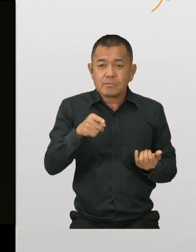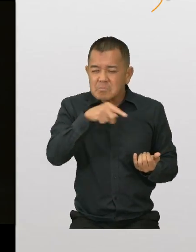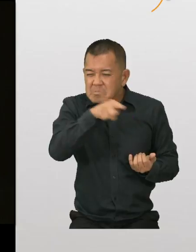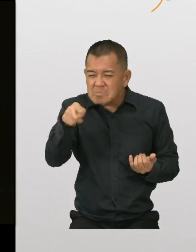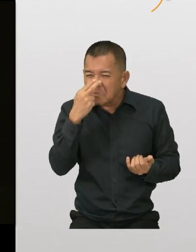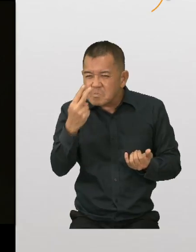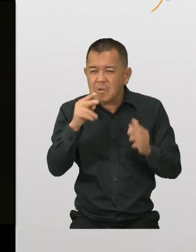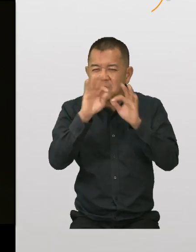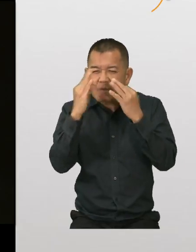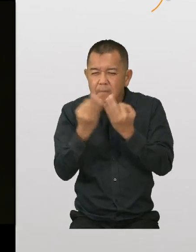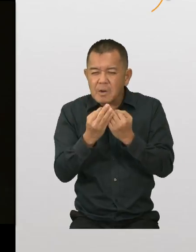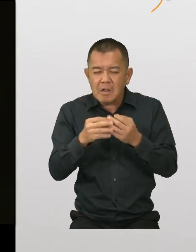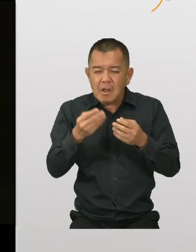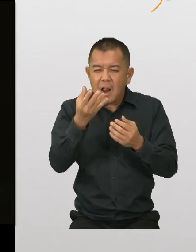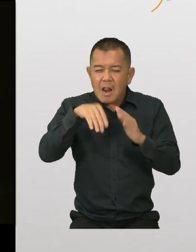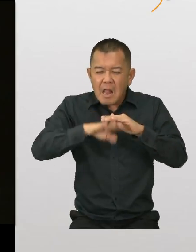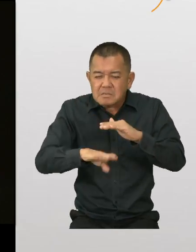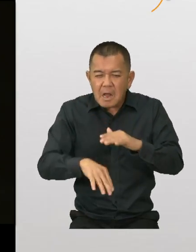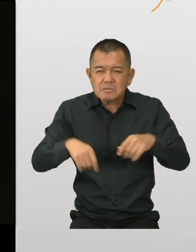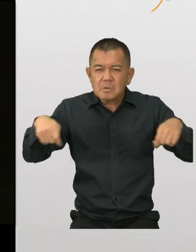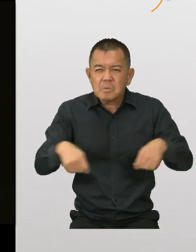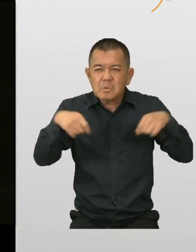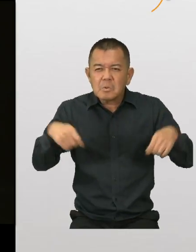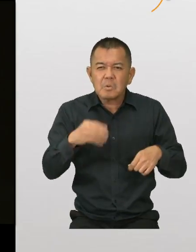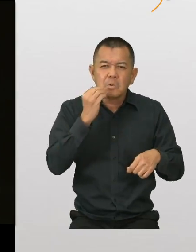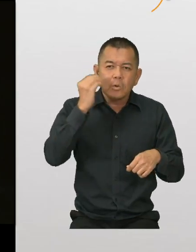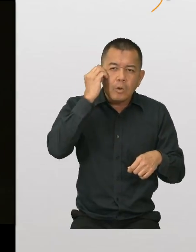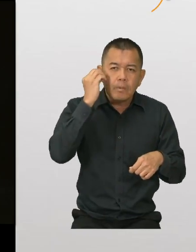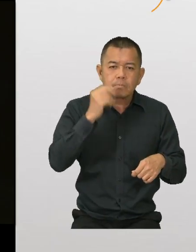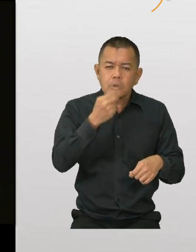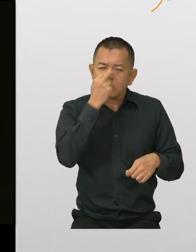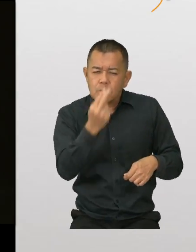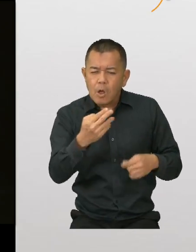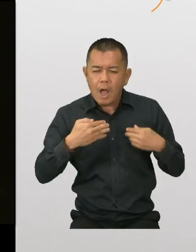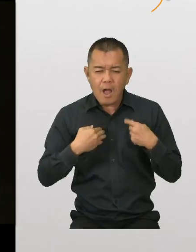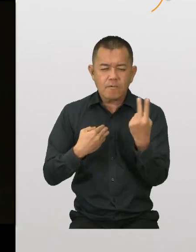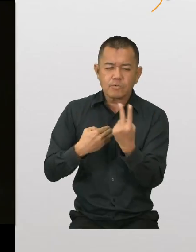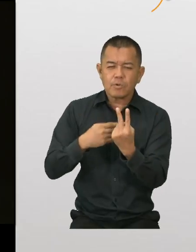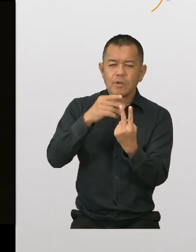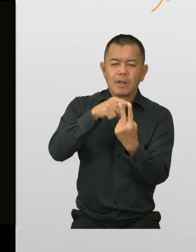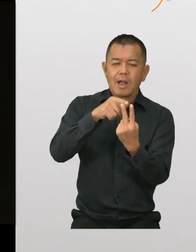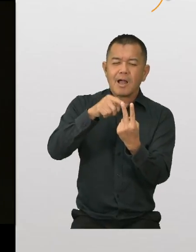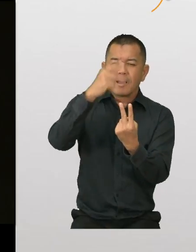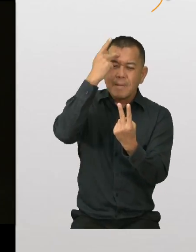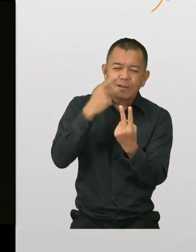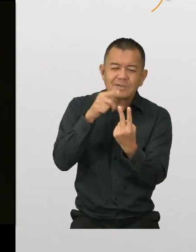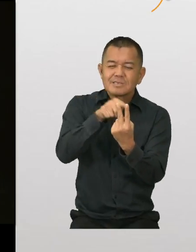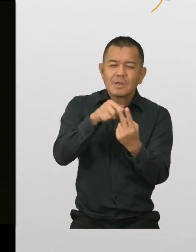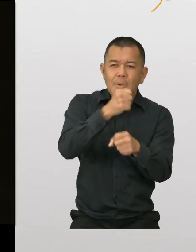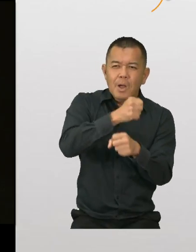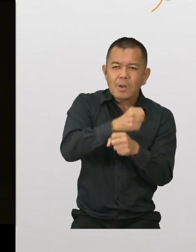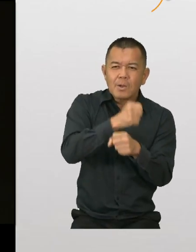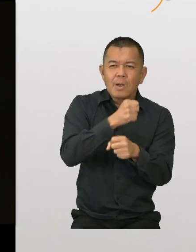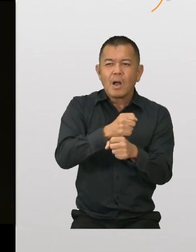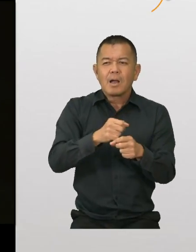more dual-income families these days. They have no time to cook after working the whole day, and it is more convenient for them to eat